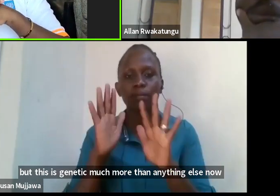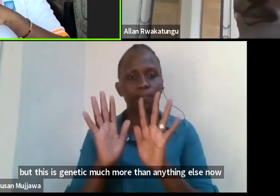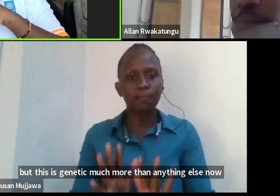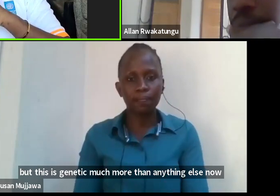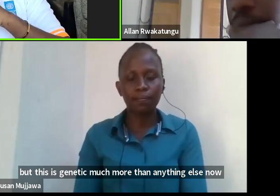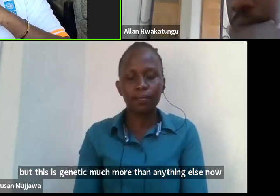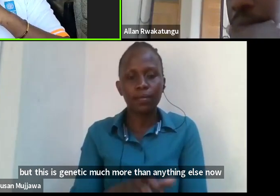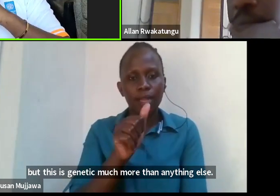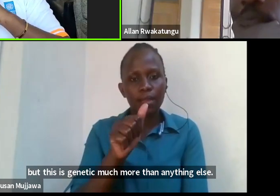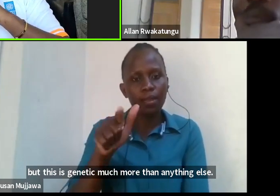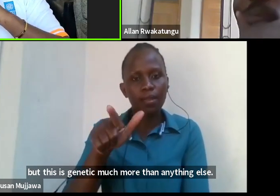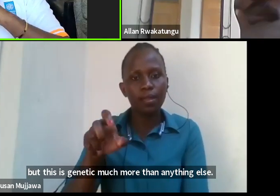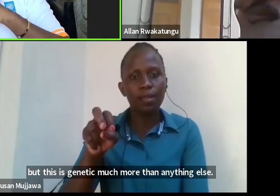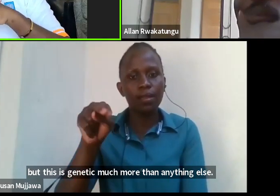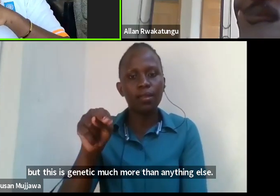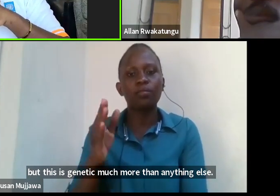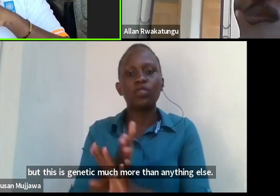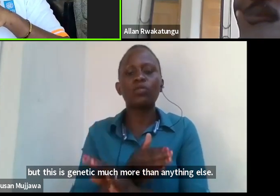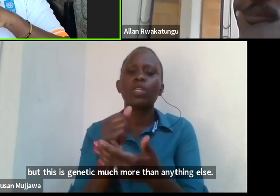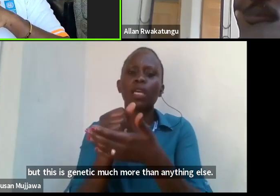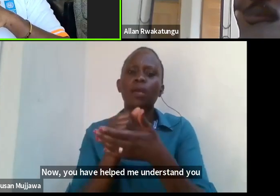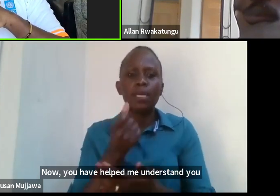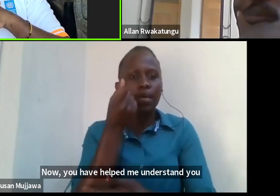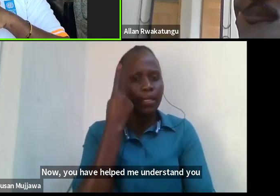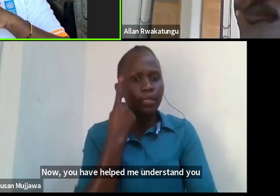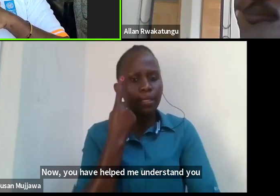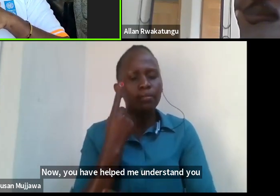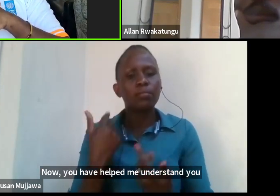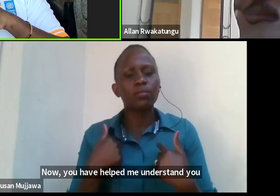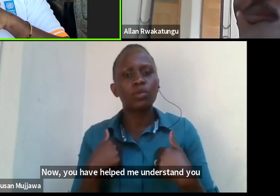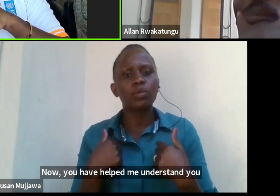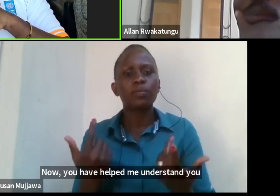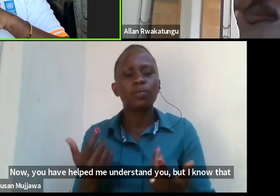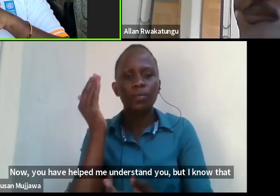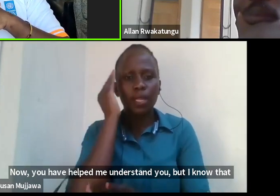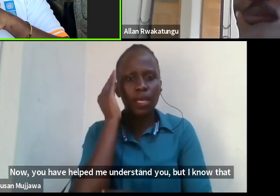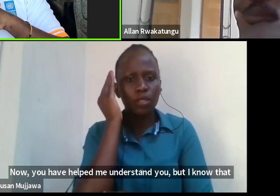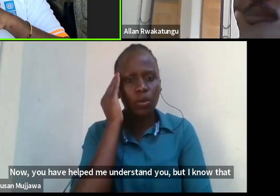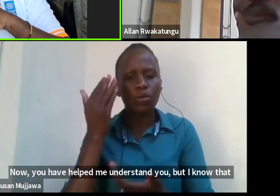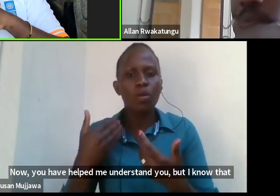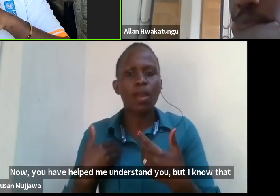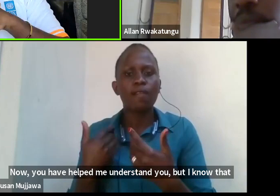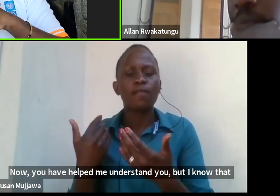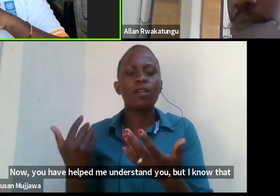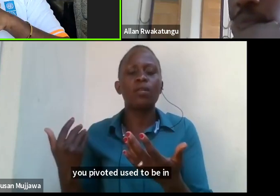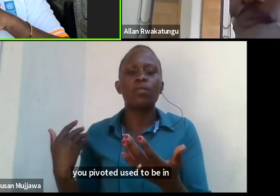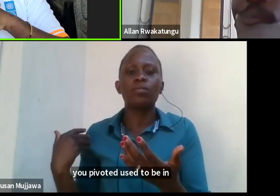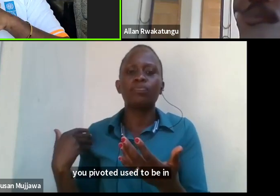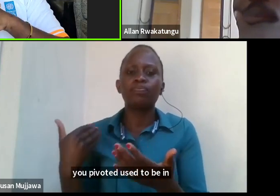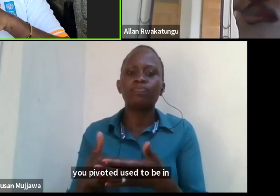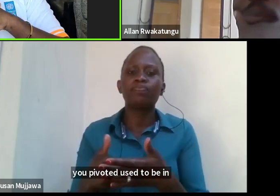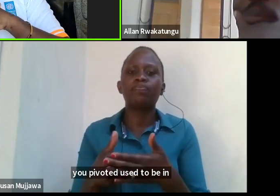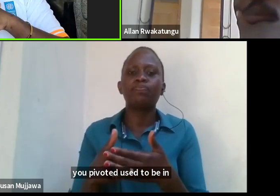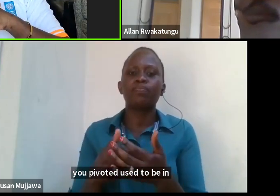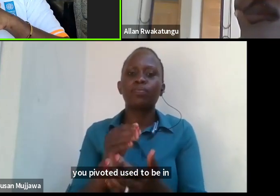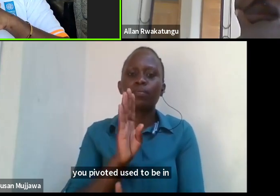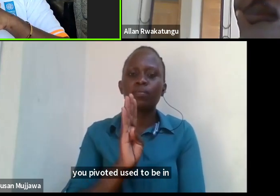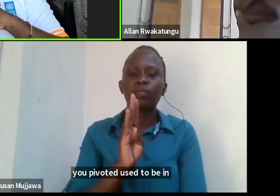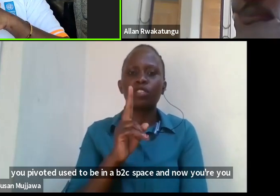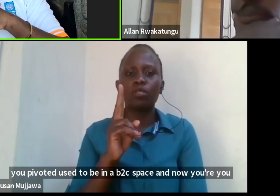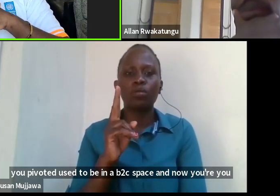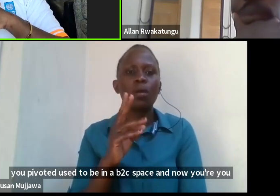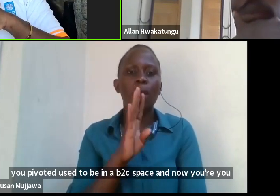you have helped me understand. I know that you've pivoted. You used to be in a B2C space, and